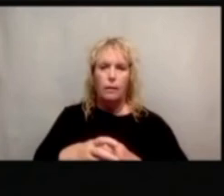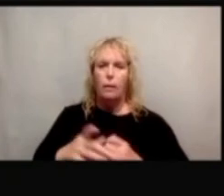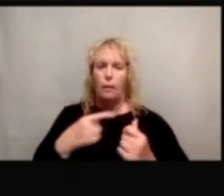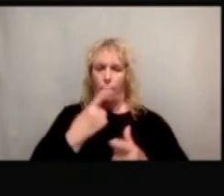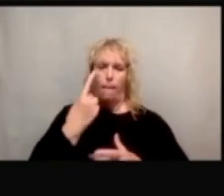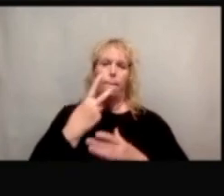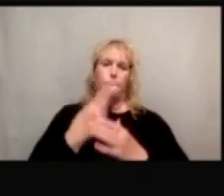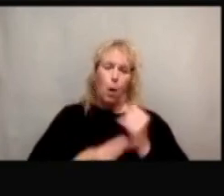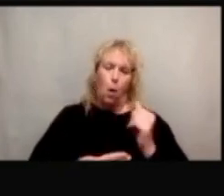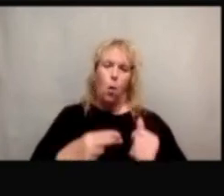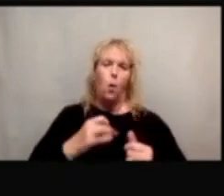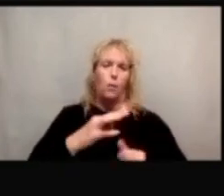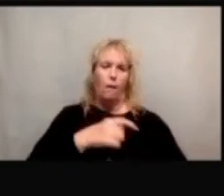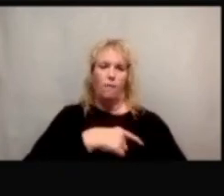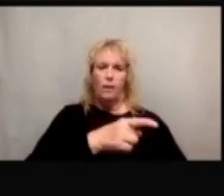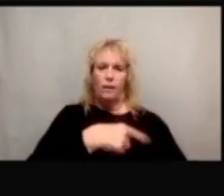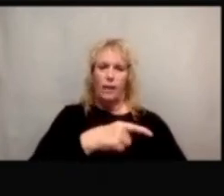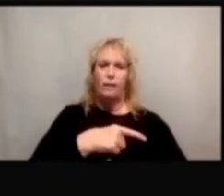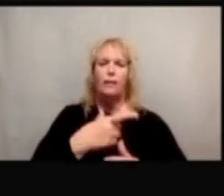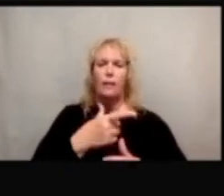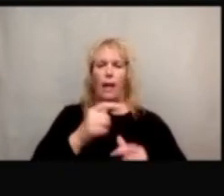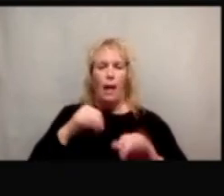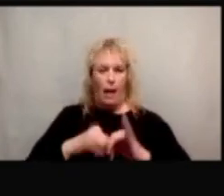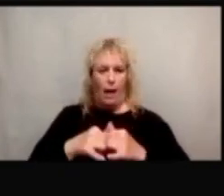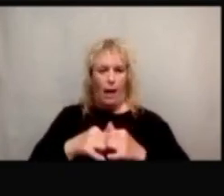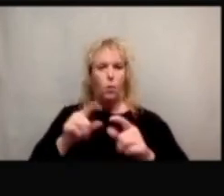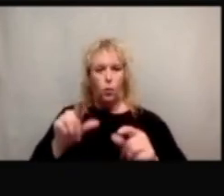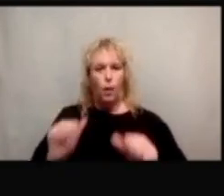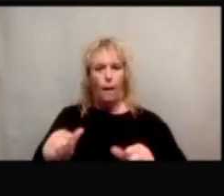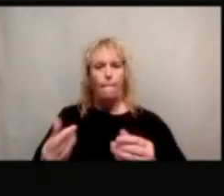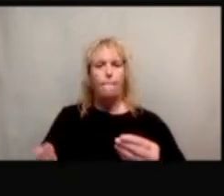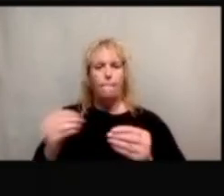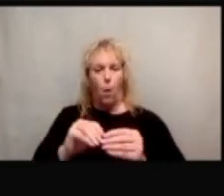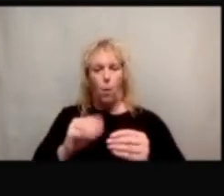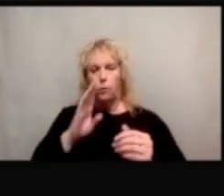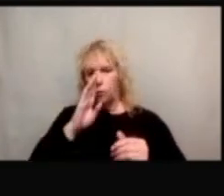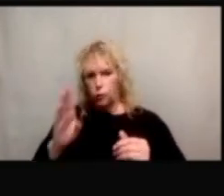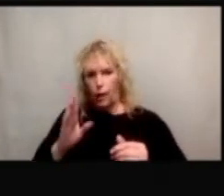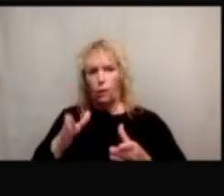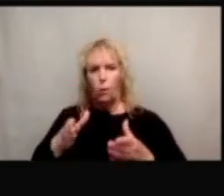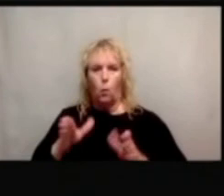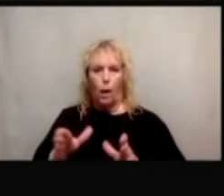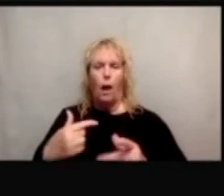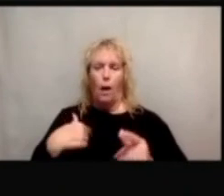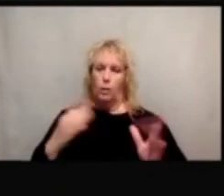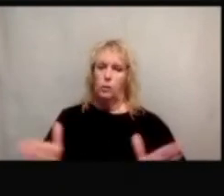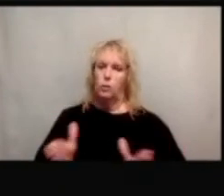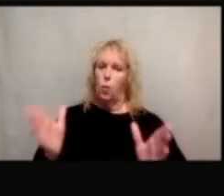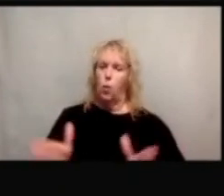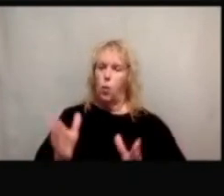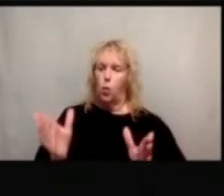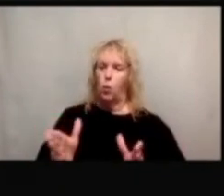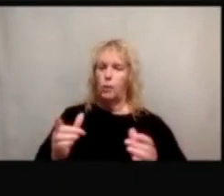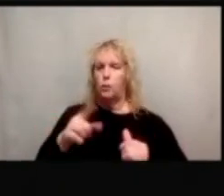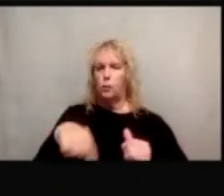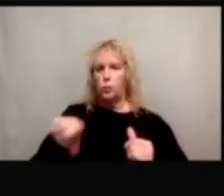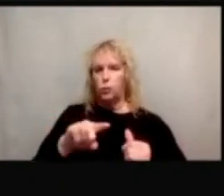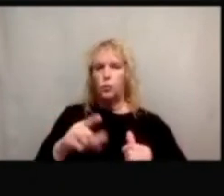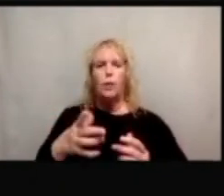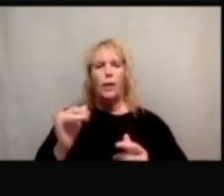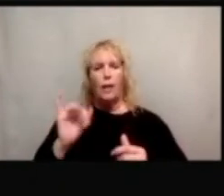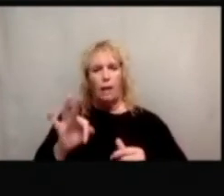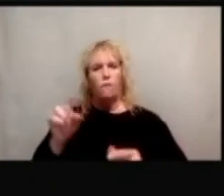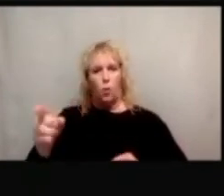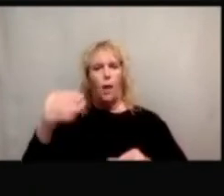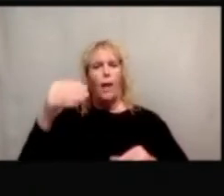up sort of how do you do that community engagement in a more sort of direct way. I would encourage you as someone in a school of public